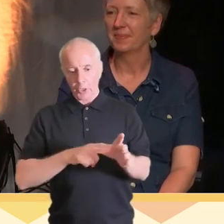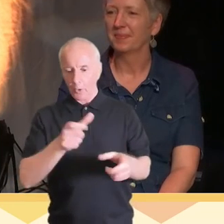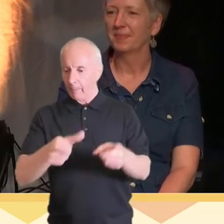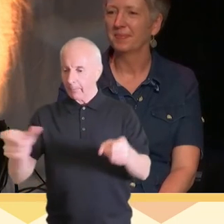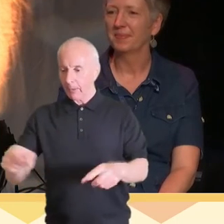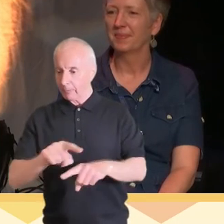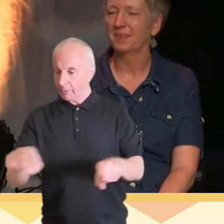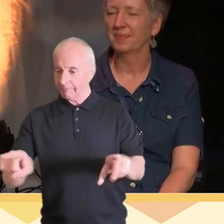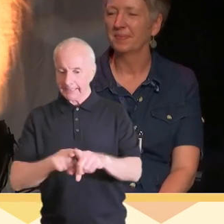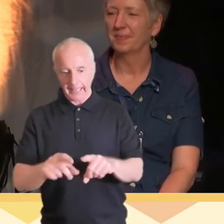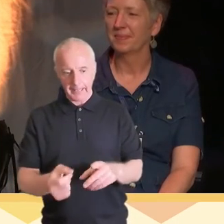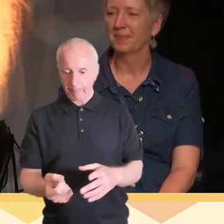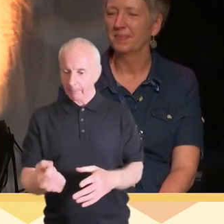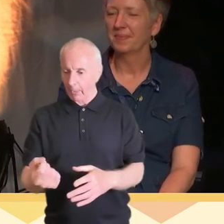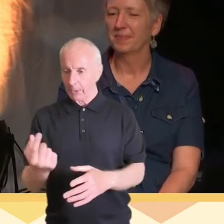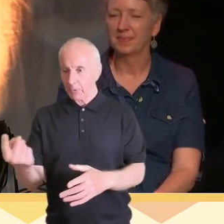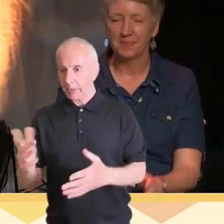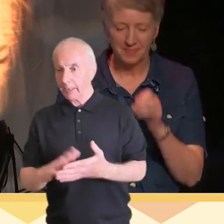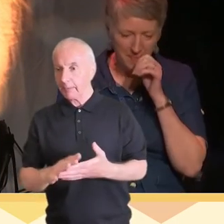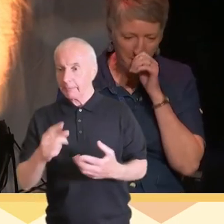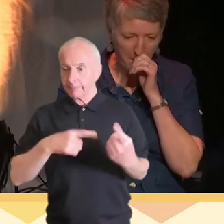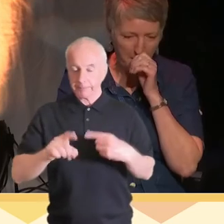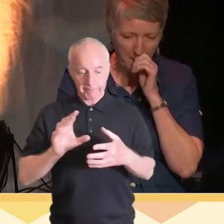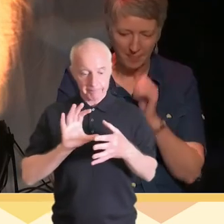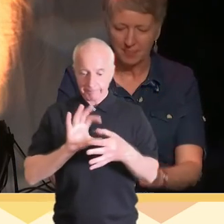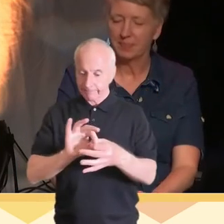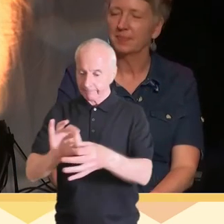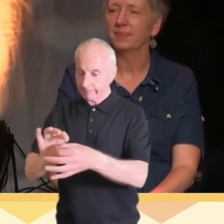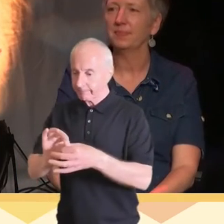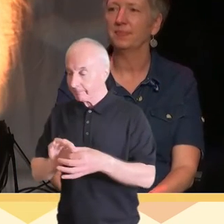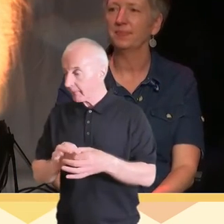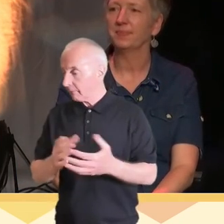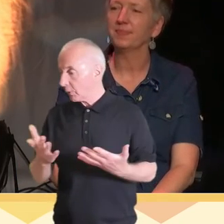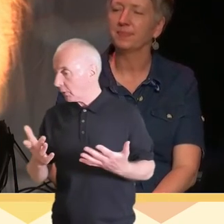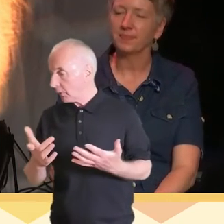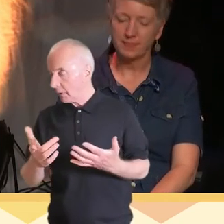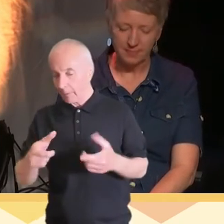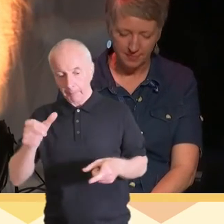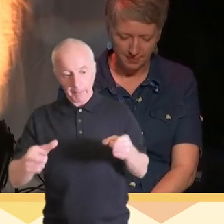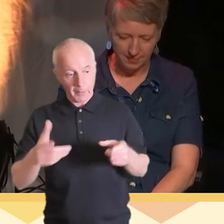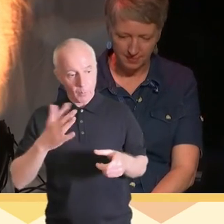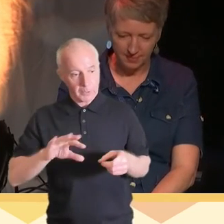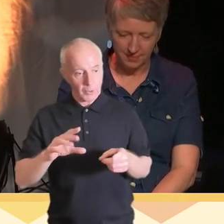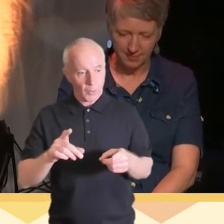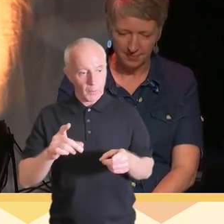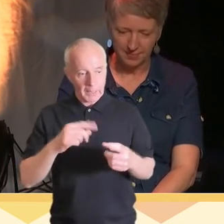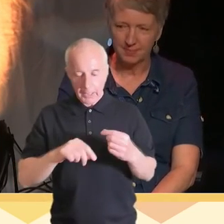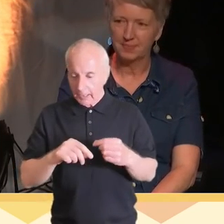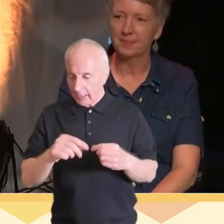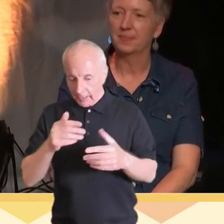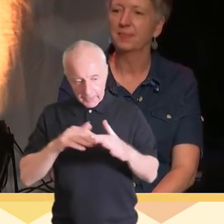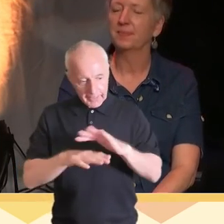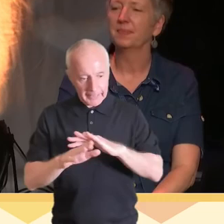across Baptists together with interns, those who run internships or those who wish to run internships, to see young